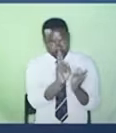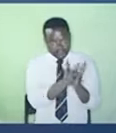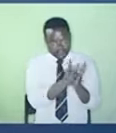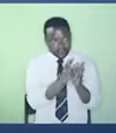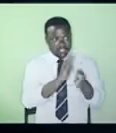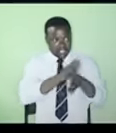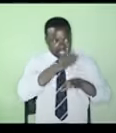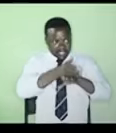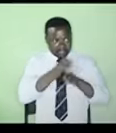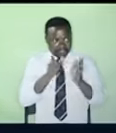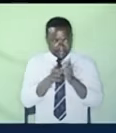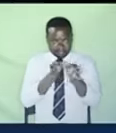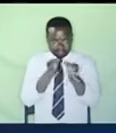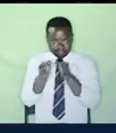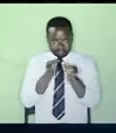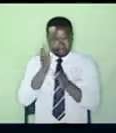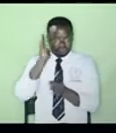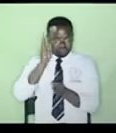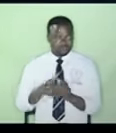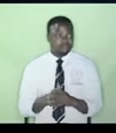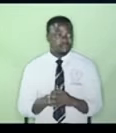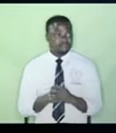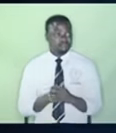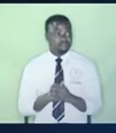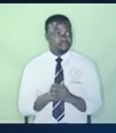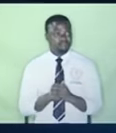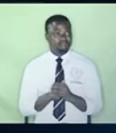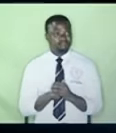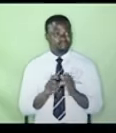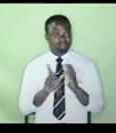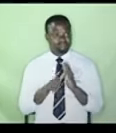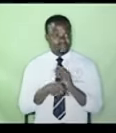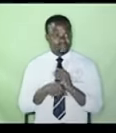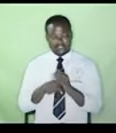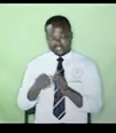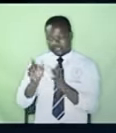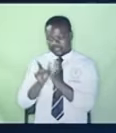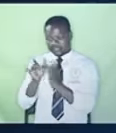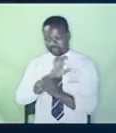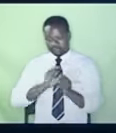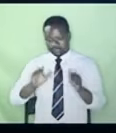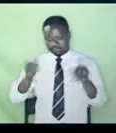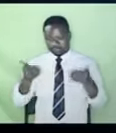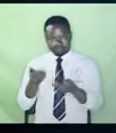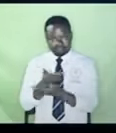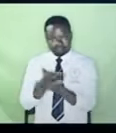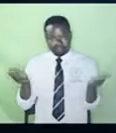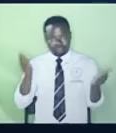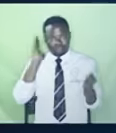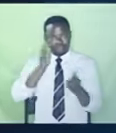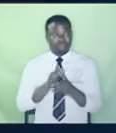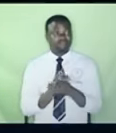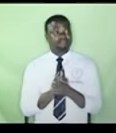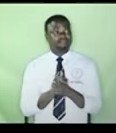I'll give a short comment, and I'll introduce to you the man Jesus Christ.